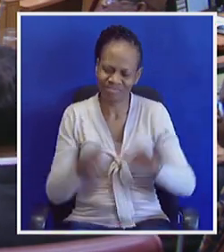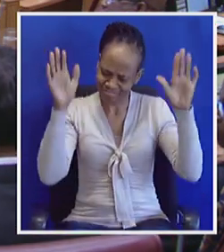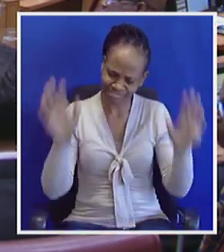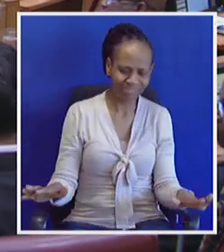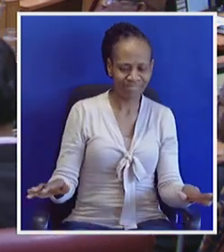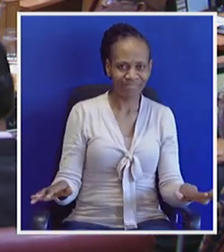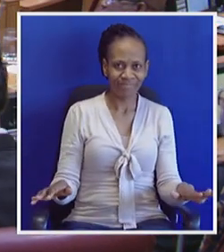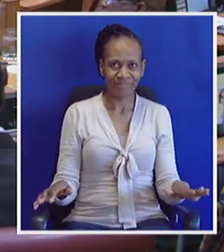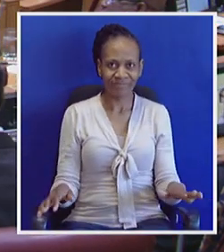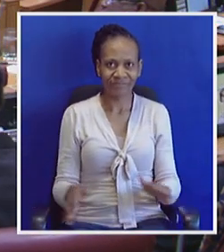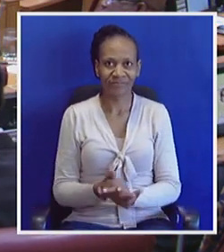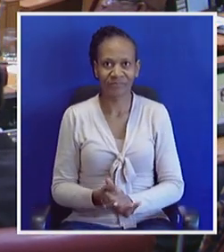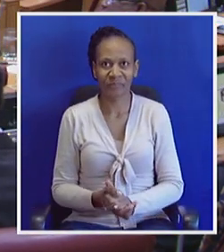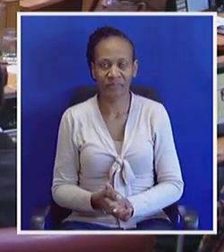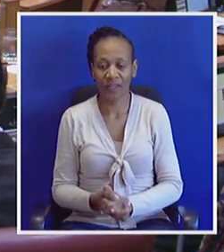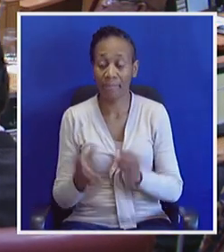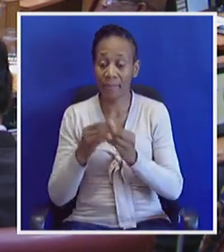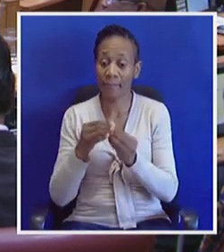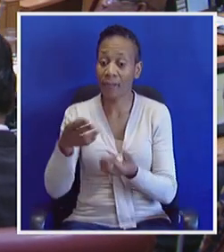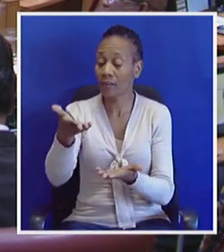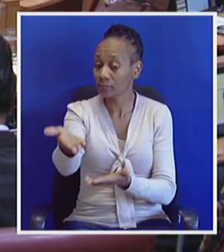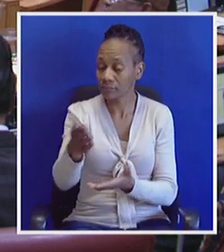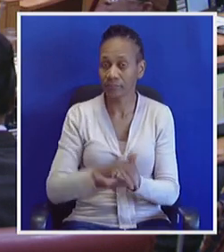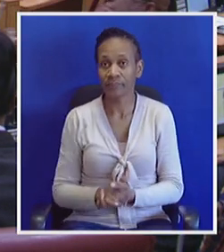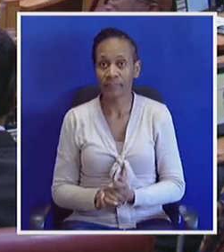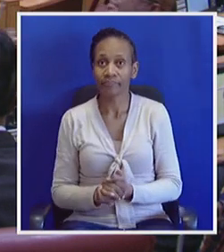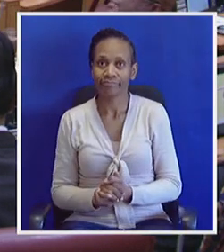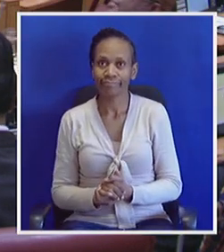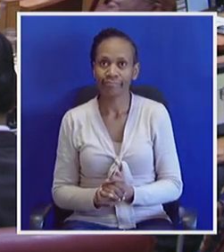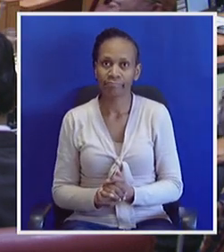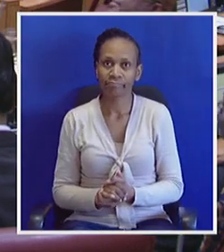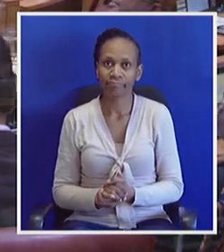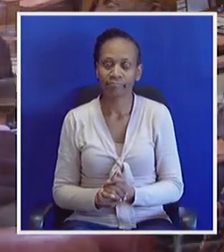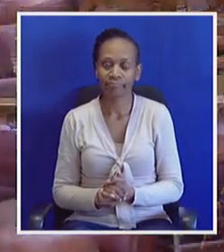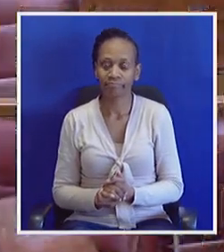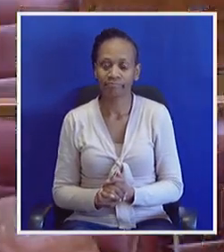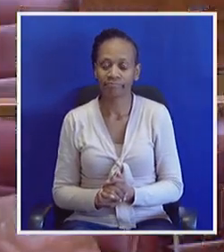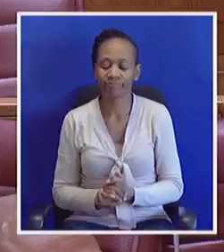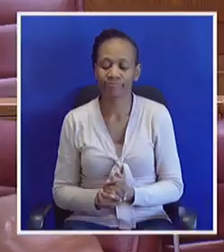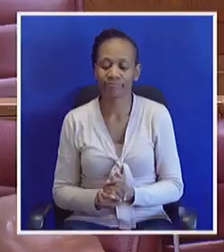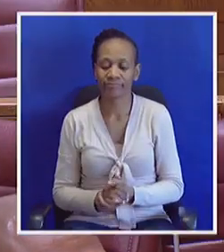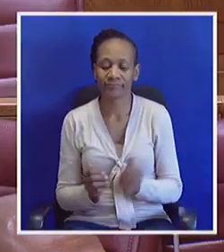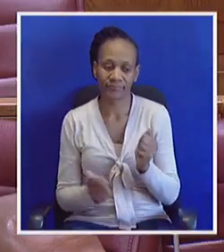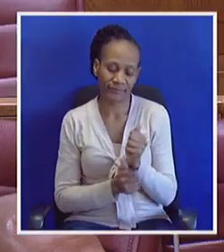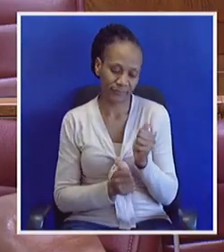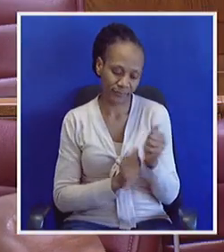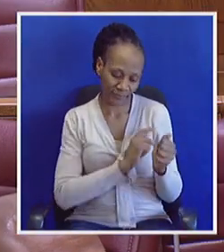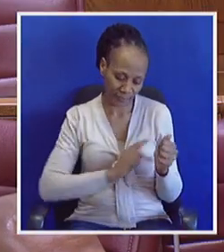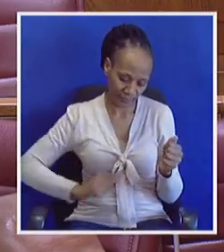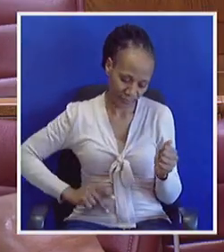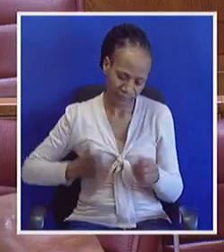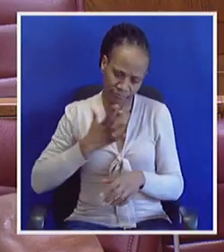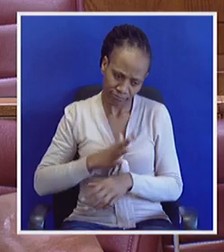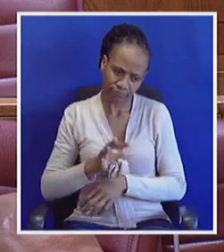Order. Honorable Khaila is on the floor. Honorable Khaila. Mongameli ngebandi afuna ukuqhwabela